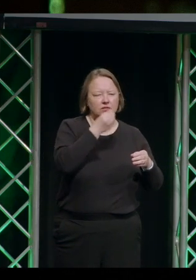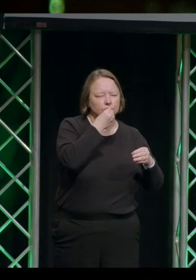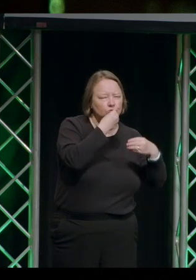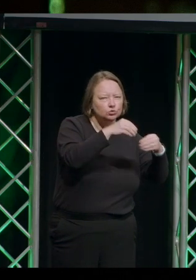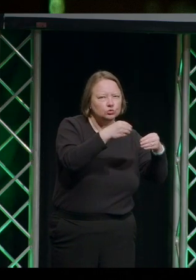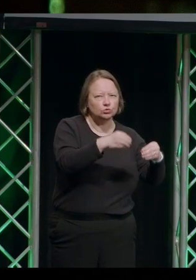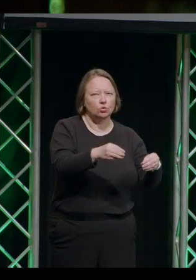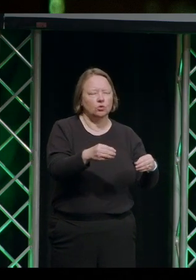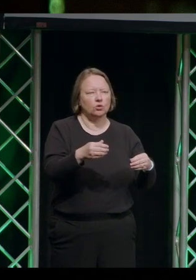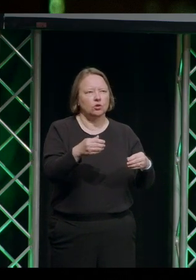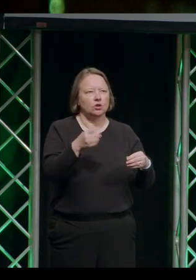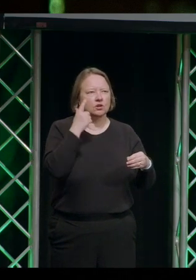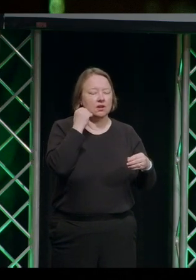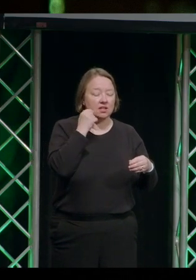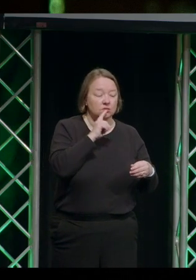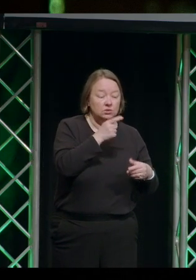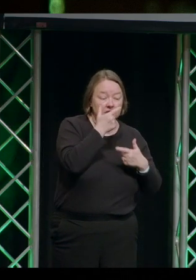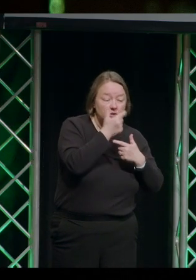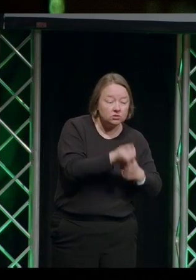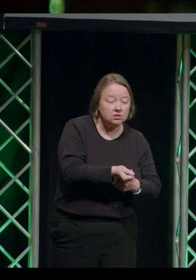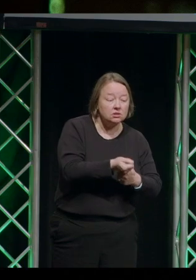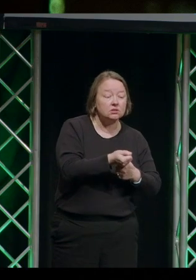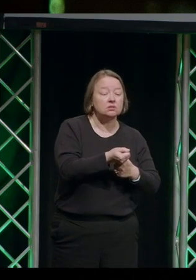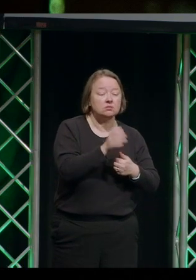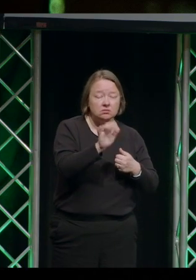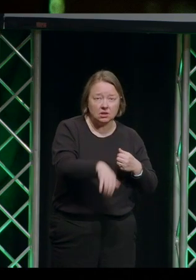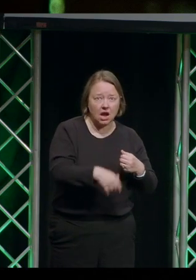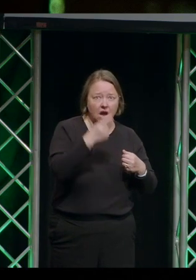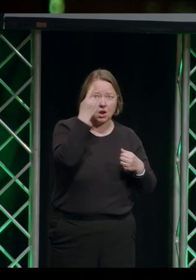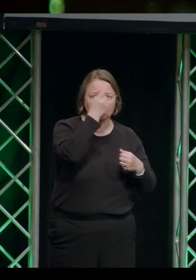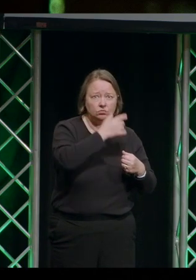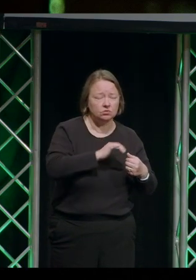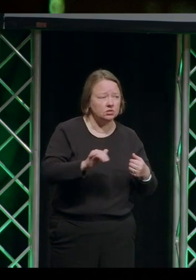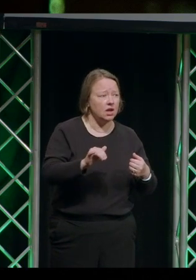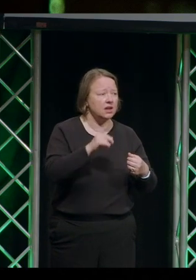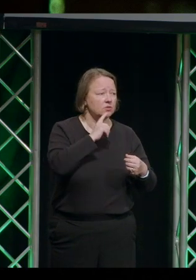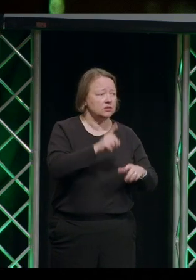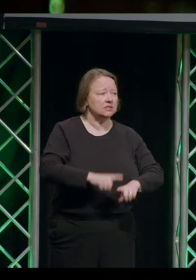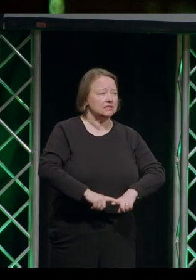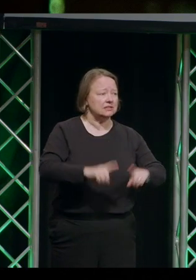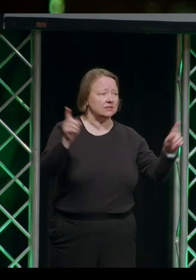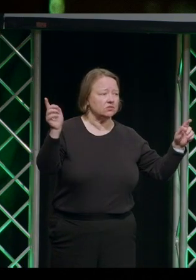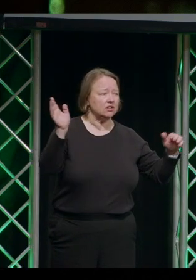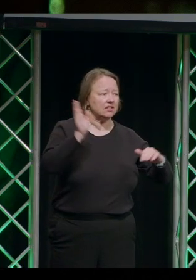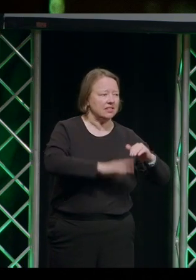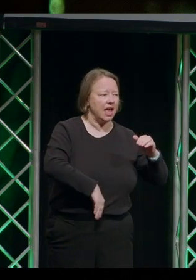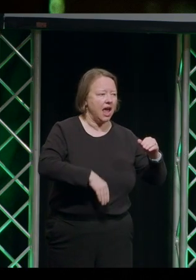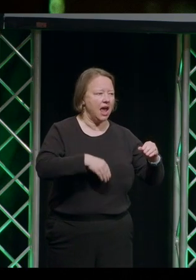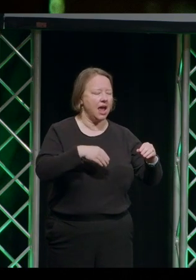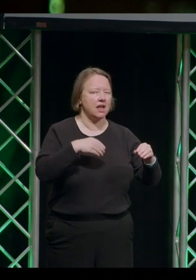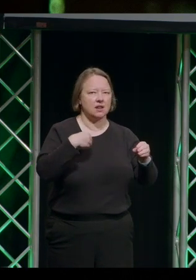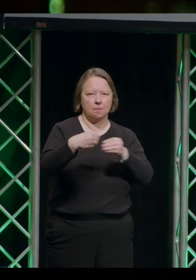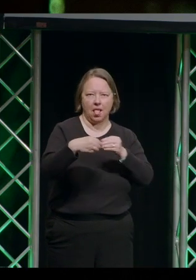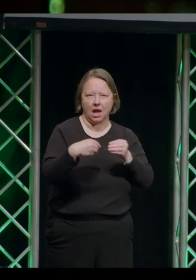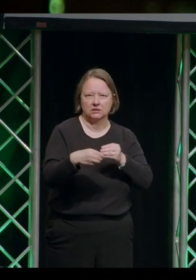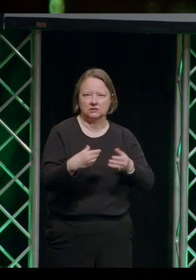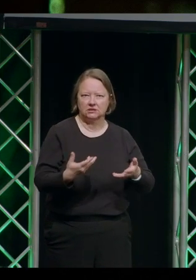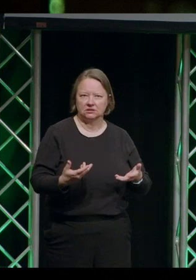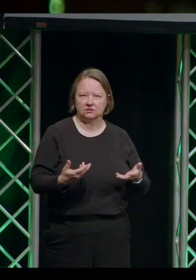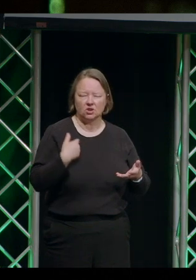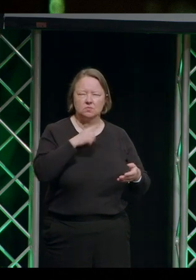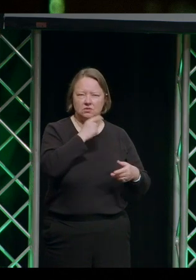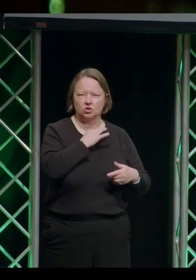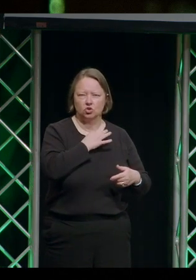in terms of their interest in it. It's very different than a kind of plastic look and feel, so I'm curious about